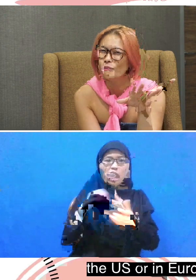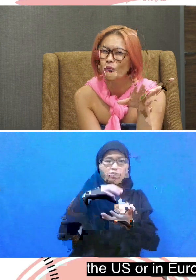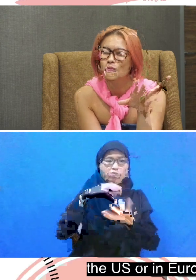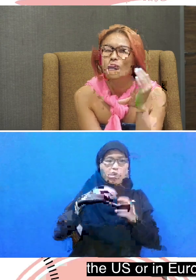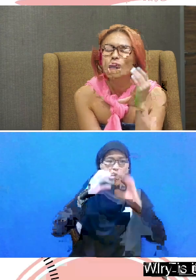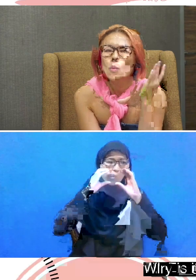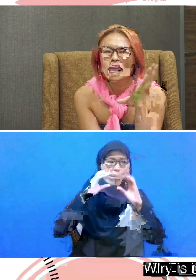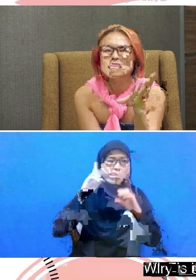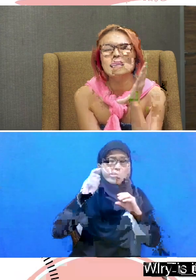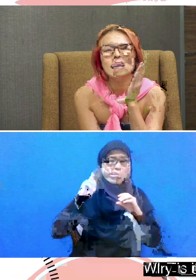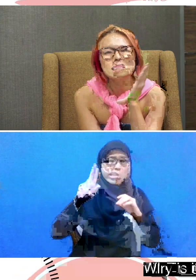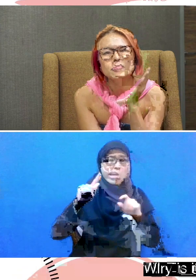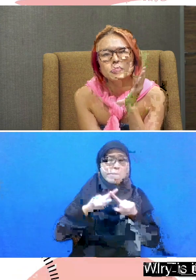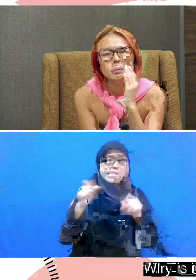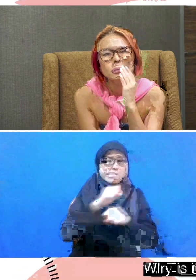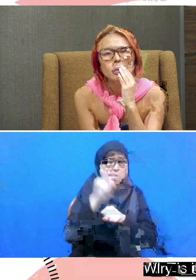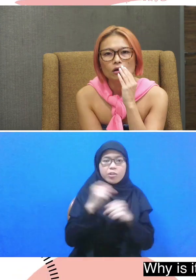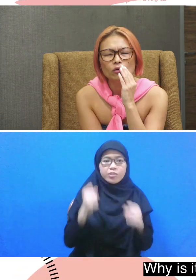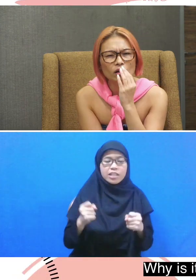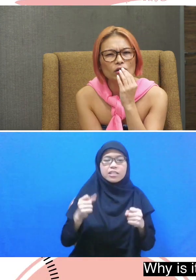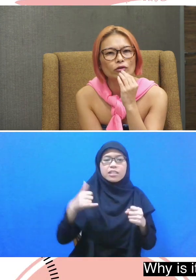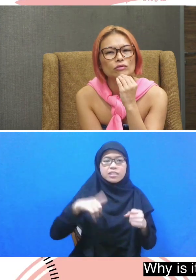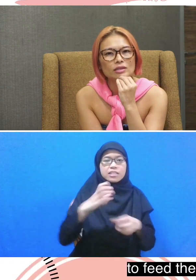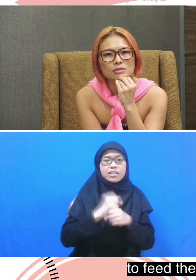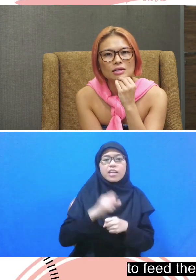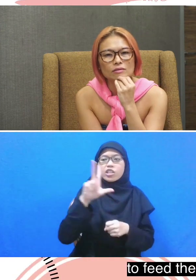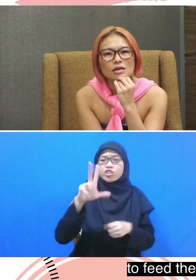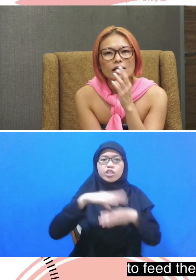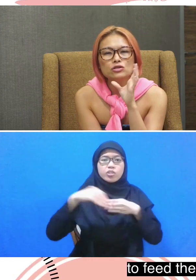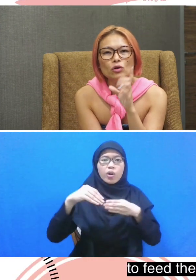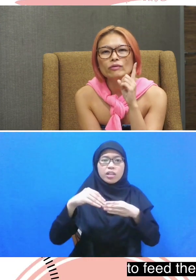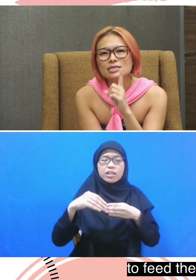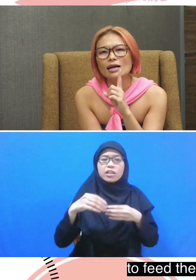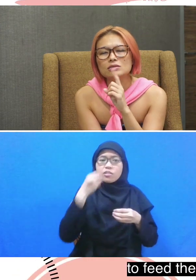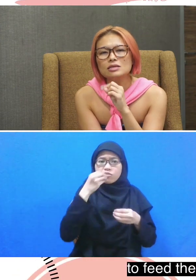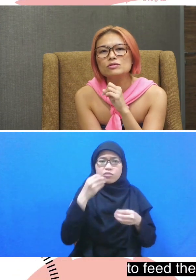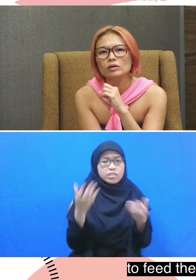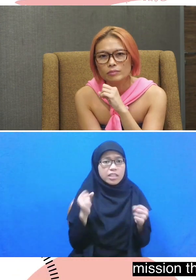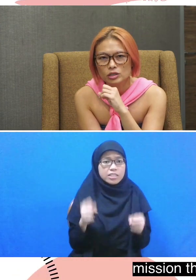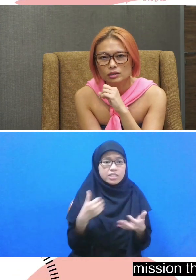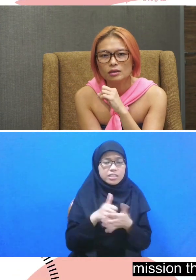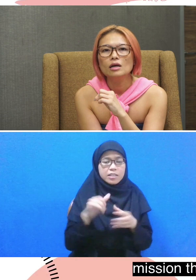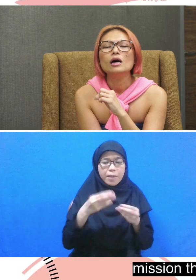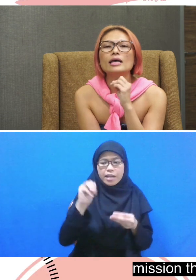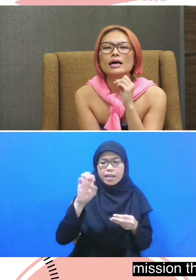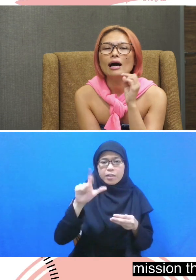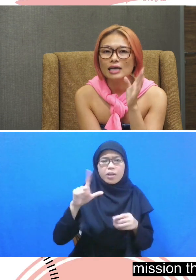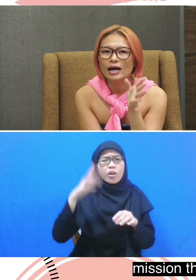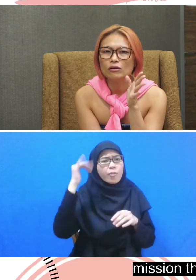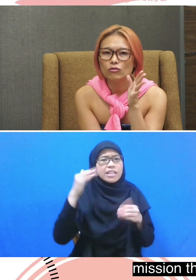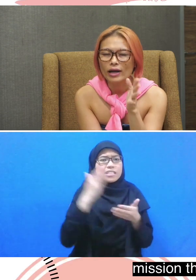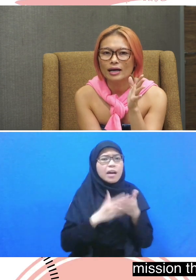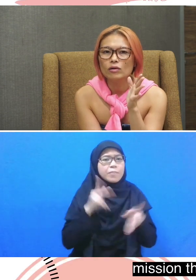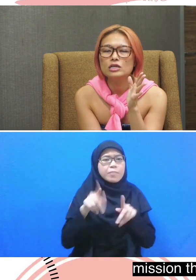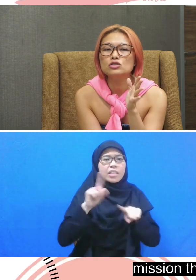at $3. Why is it there are still people who cannot afford to feed themselves? And so we've set ourselves on a mission that our